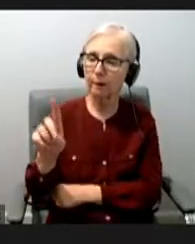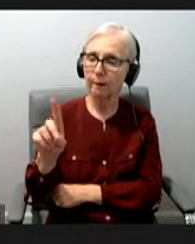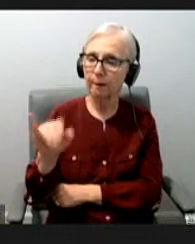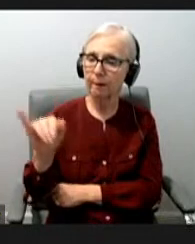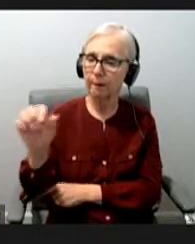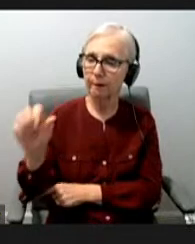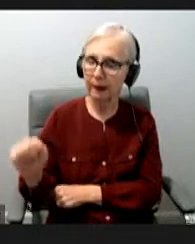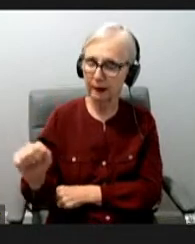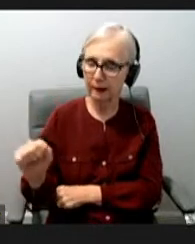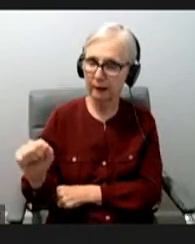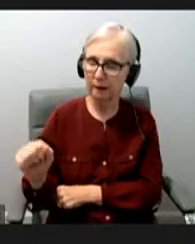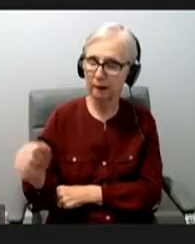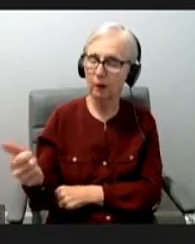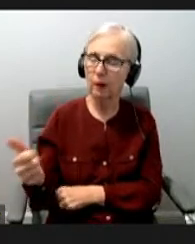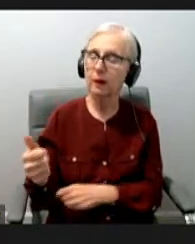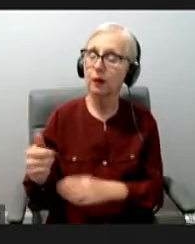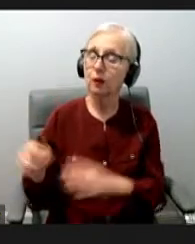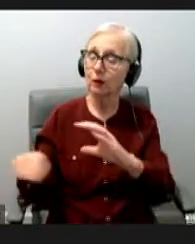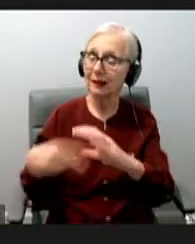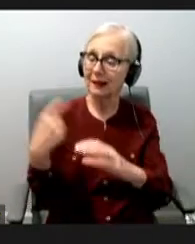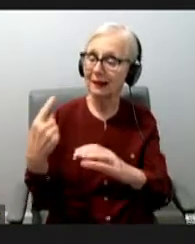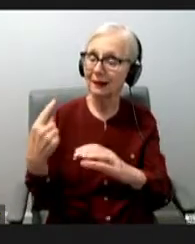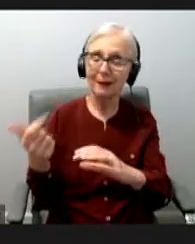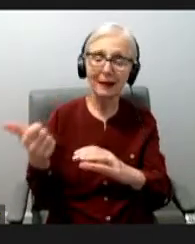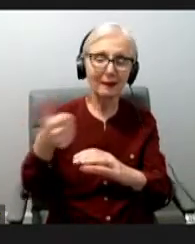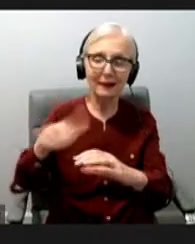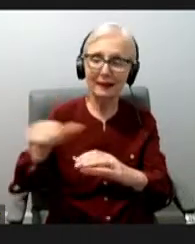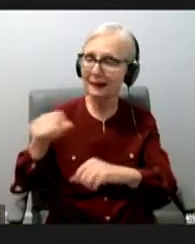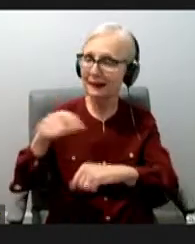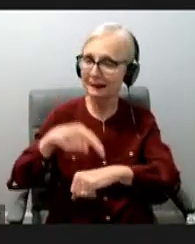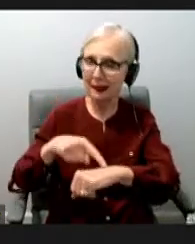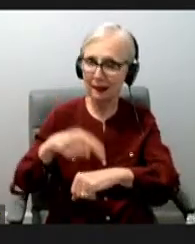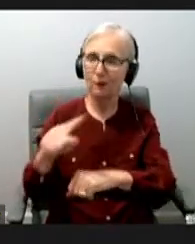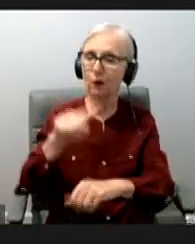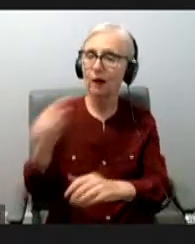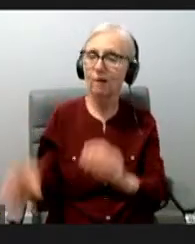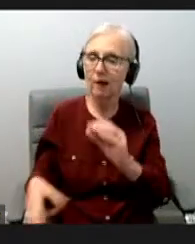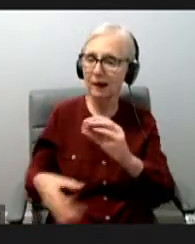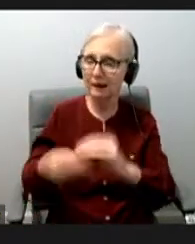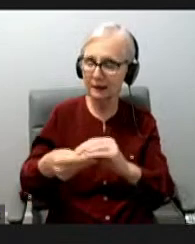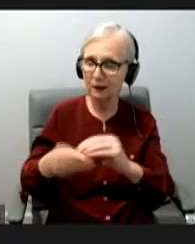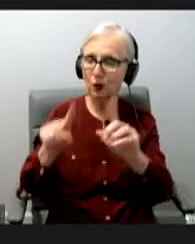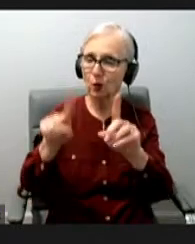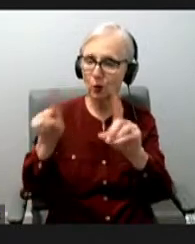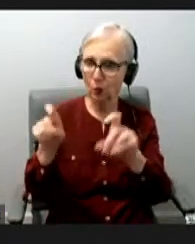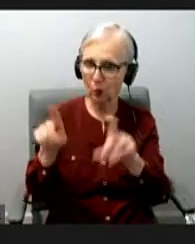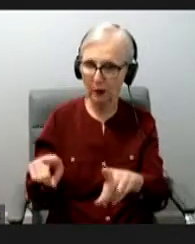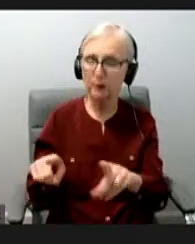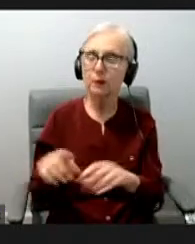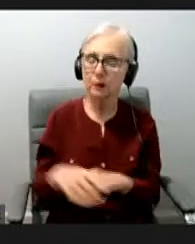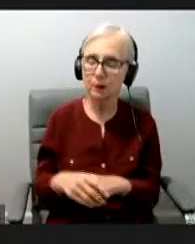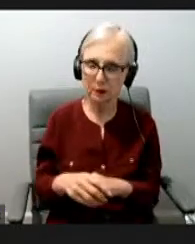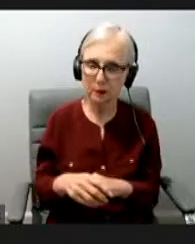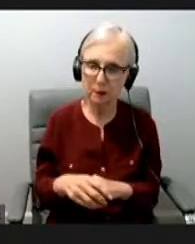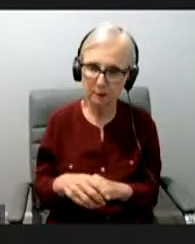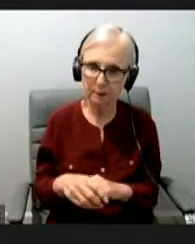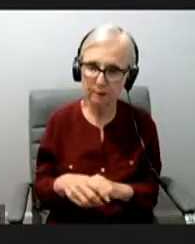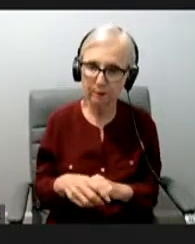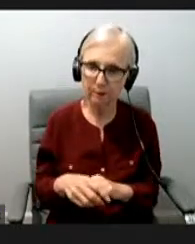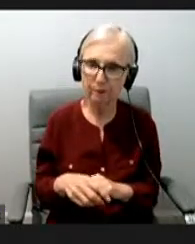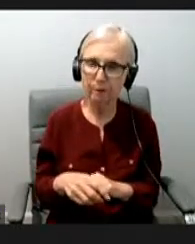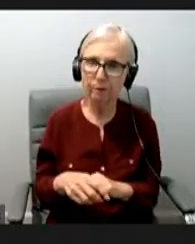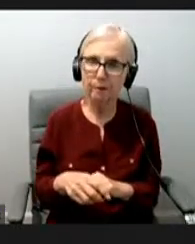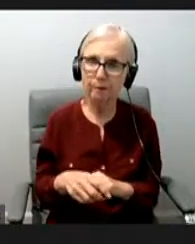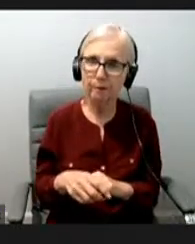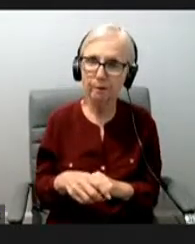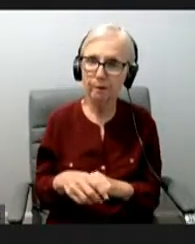media_info@state.co.us with any inquiries. We'll use the raise hand function here. You can raise your hand and we'll get to the questions in order that they were